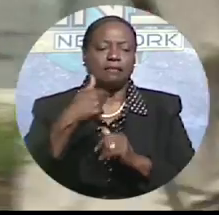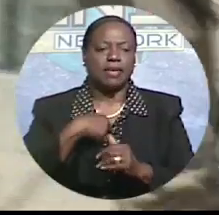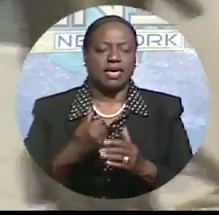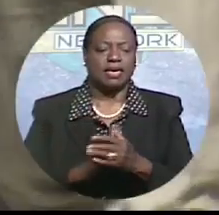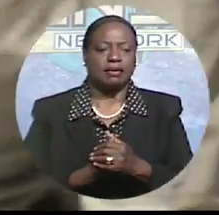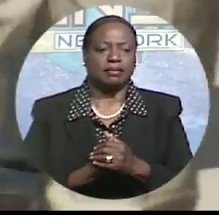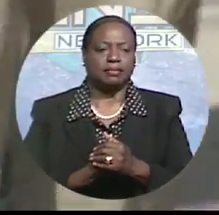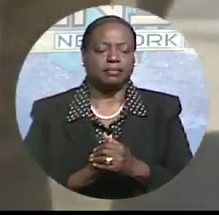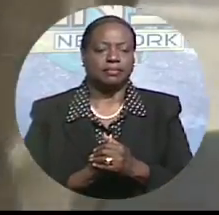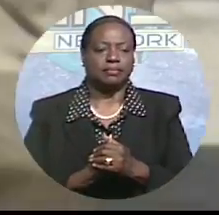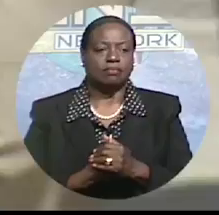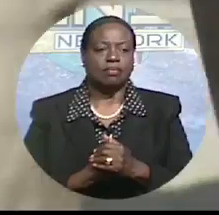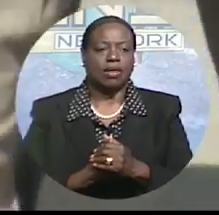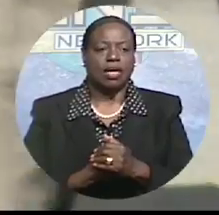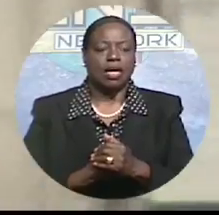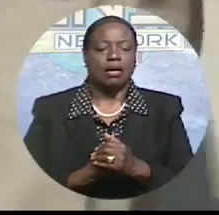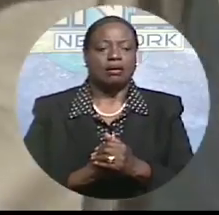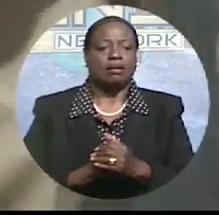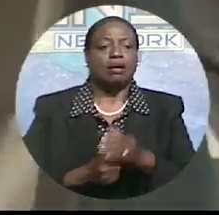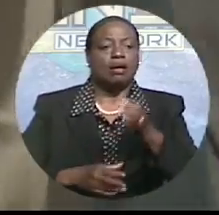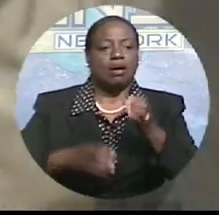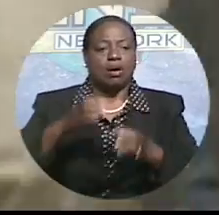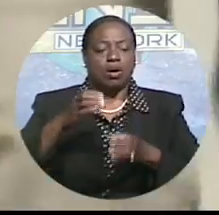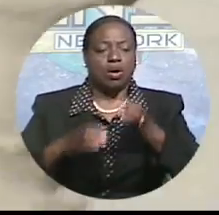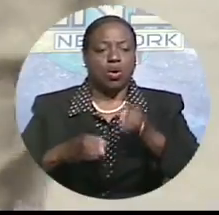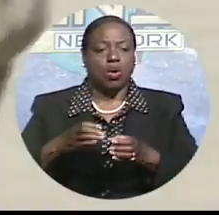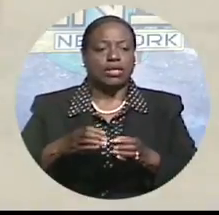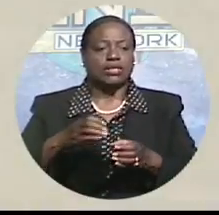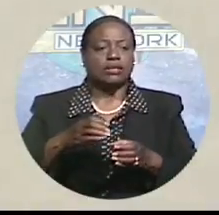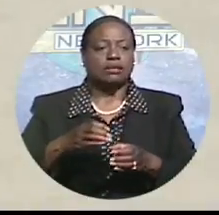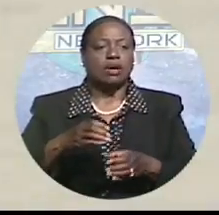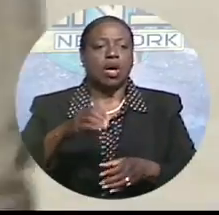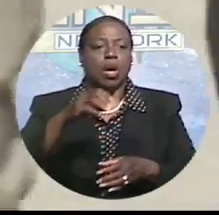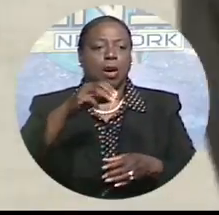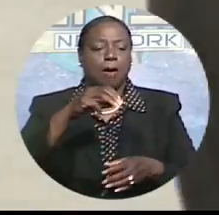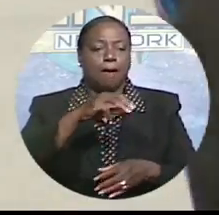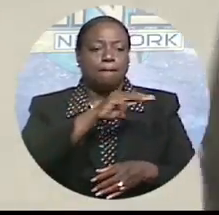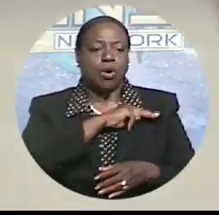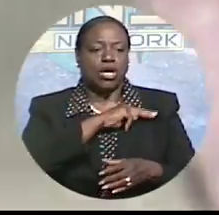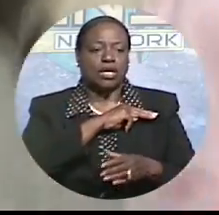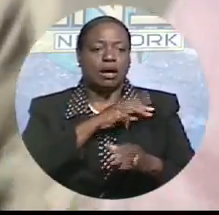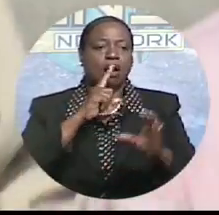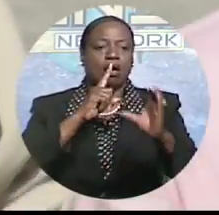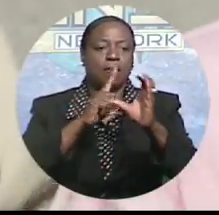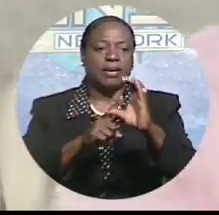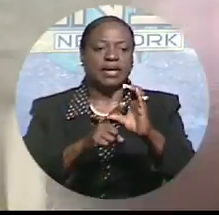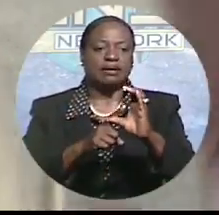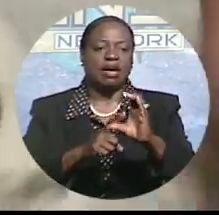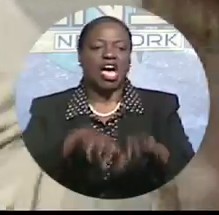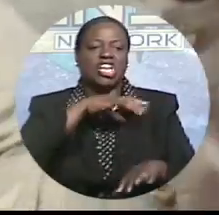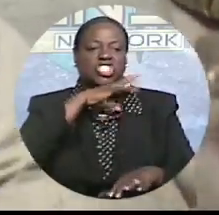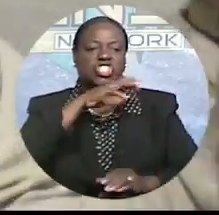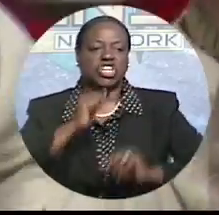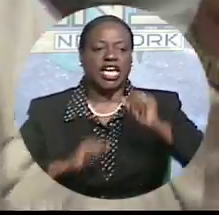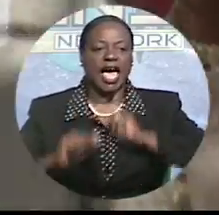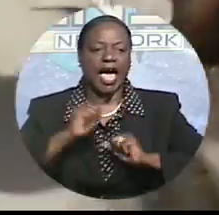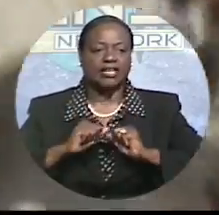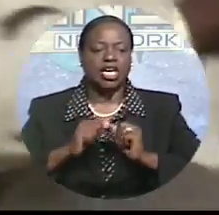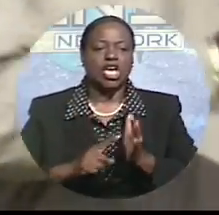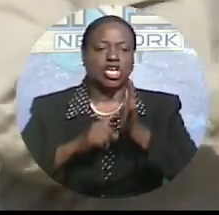way! According to court dockets, Moncur publicly committed an indecent act by posting a photograph of the body